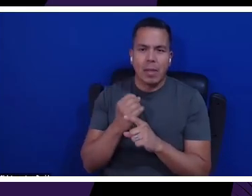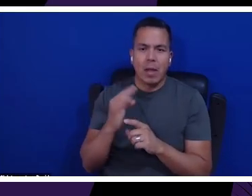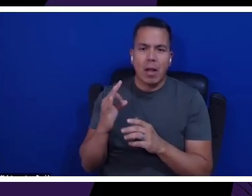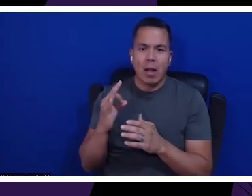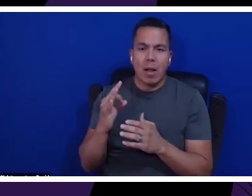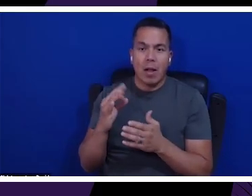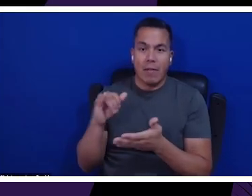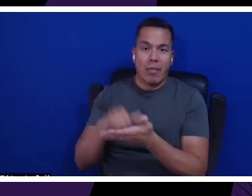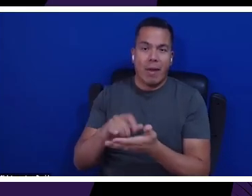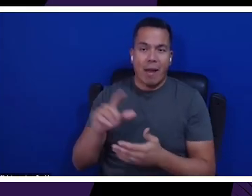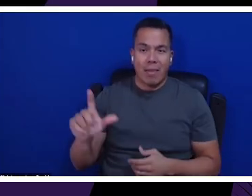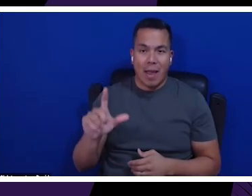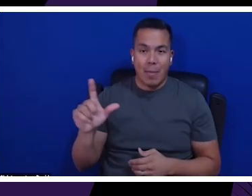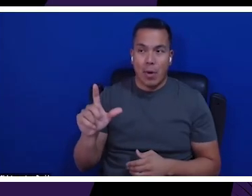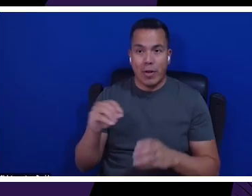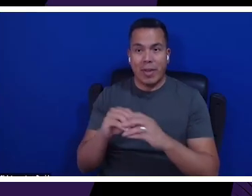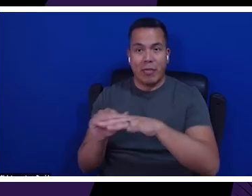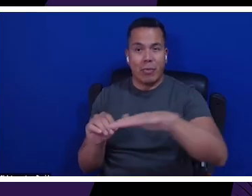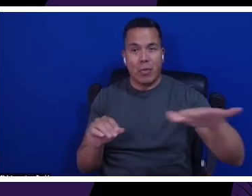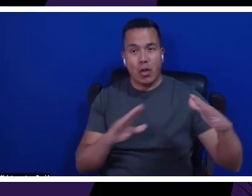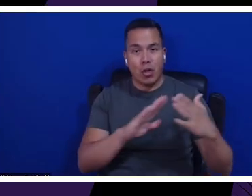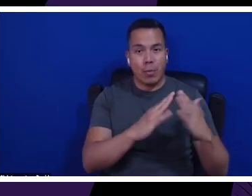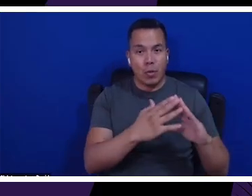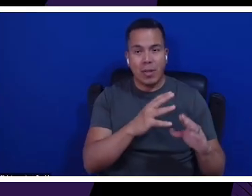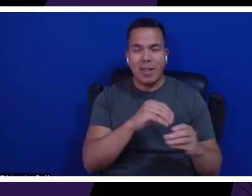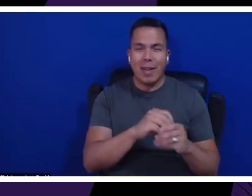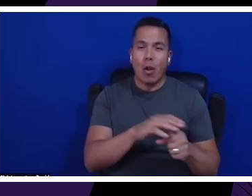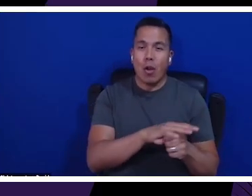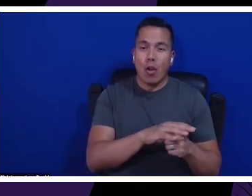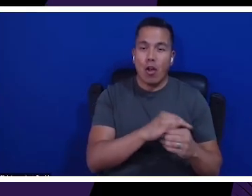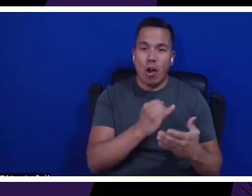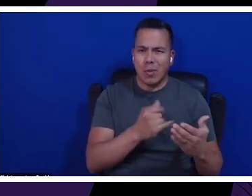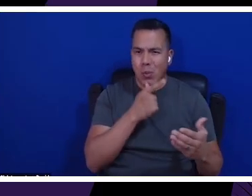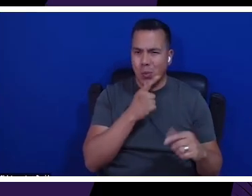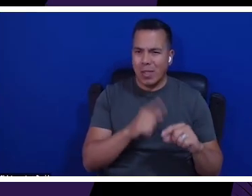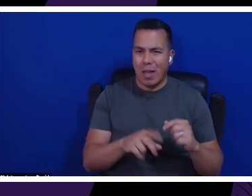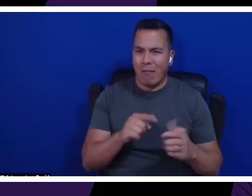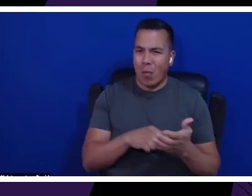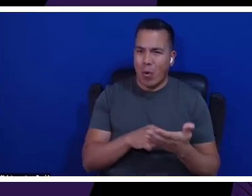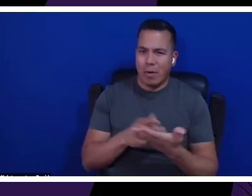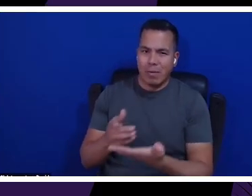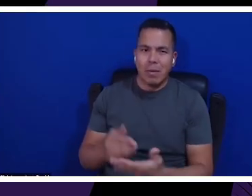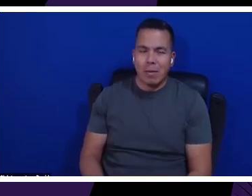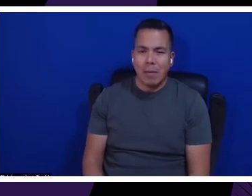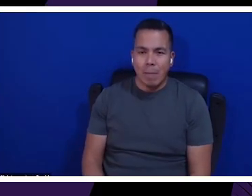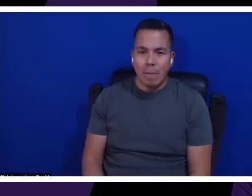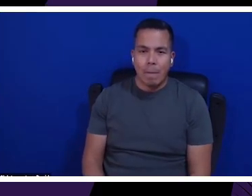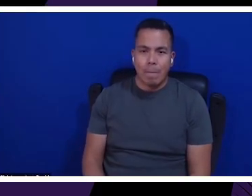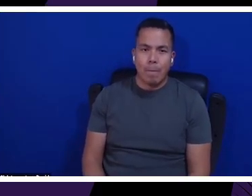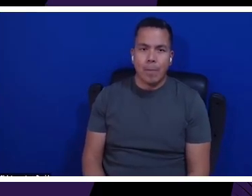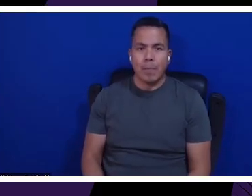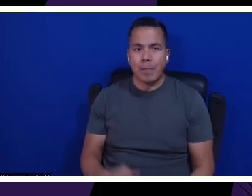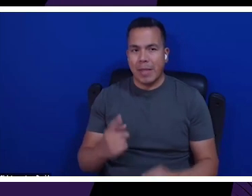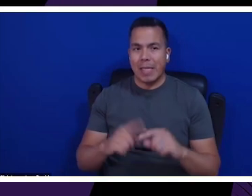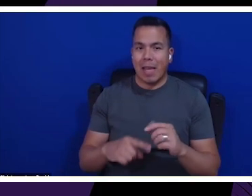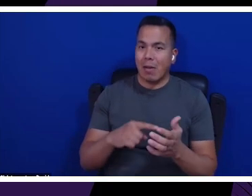library has in the community and local artists who cannot afford it, cannot afford the commercial